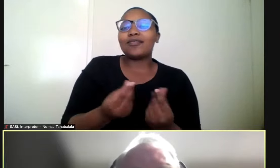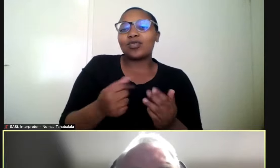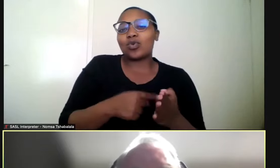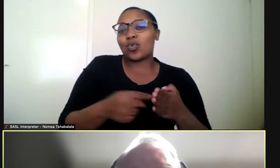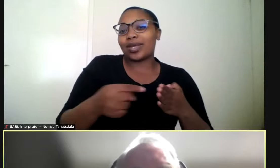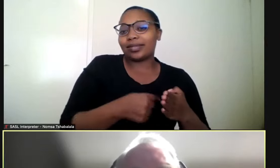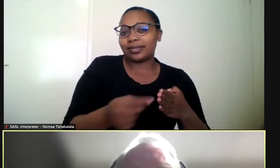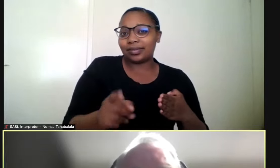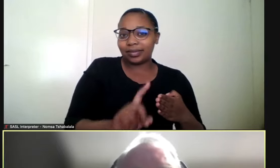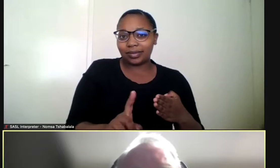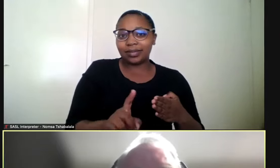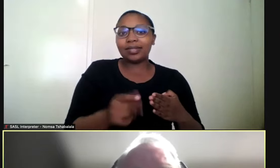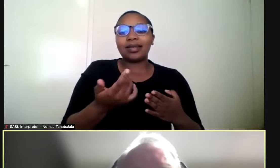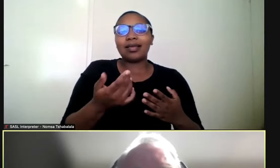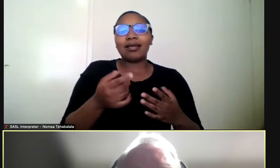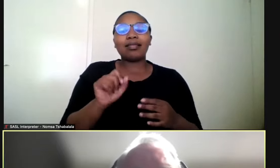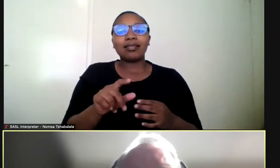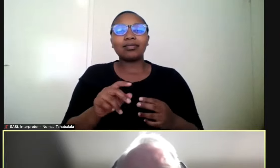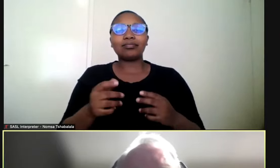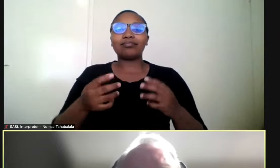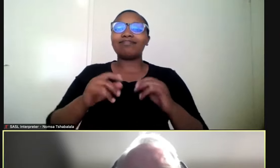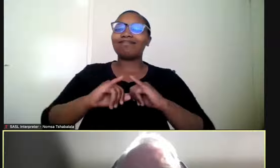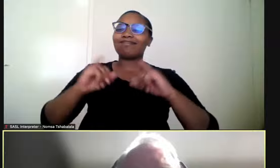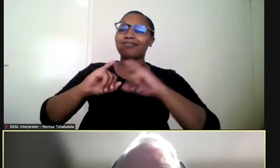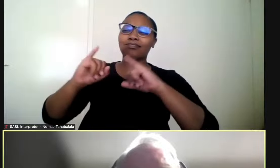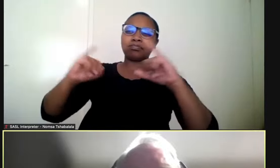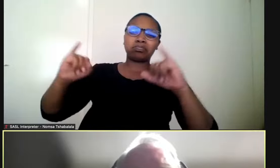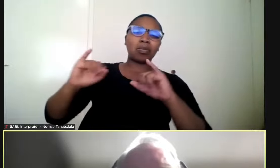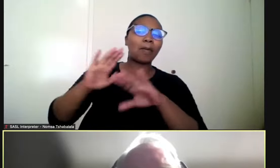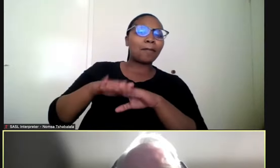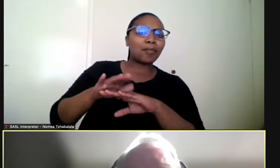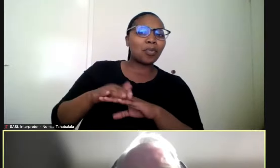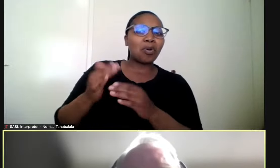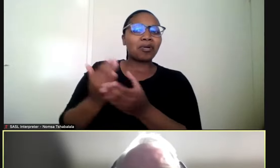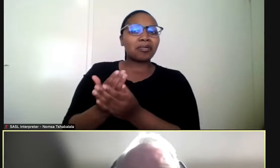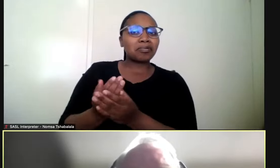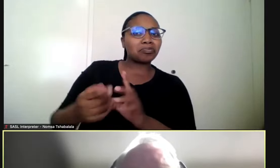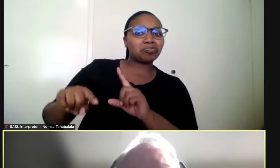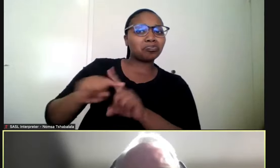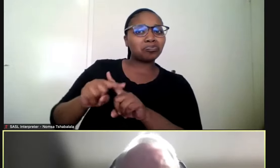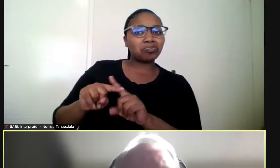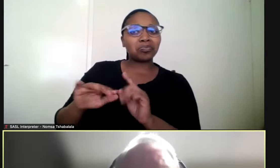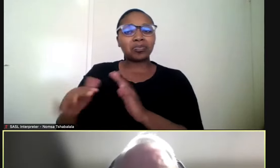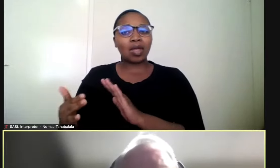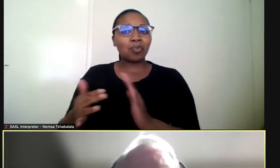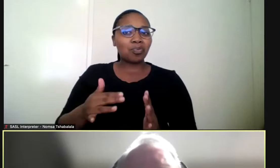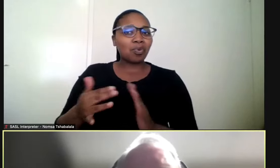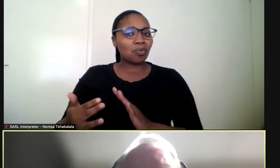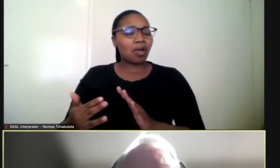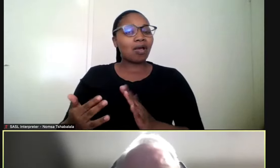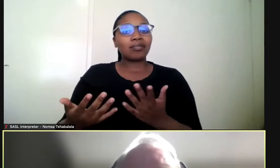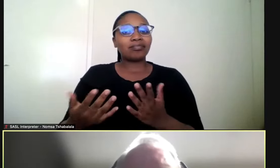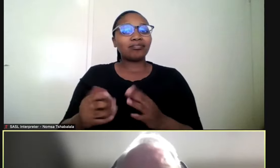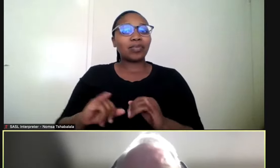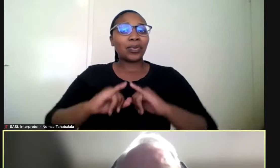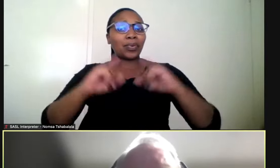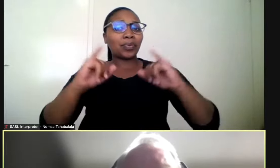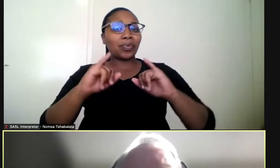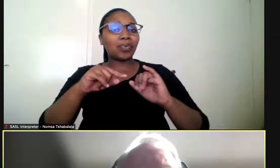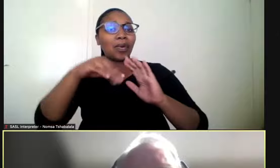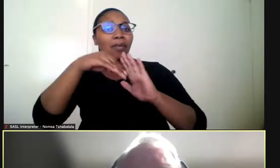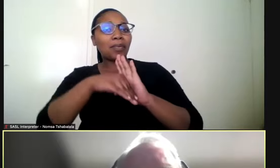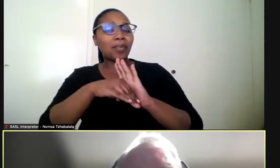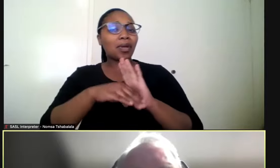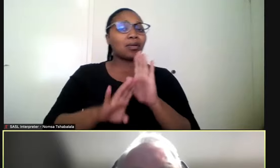the severity of the cases. And often at the beginning of a resurgence,